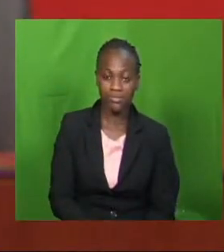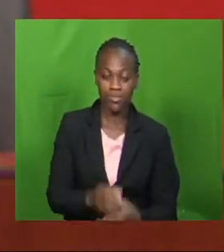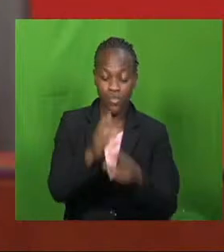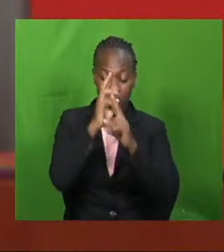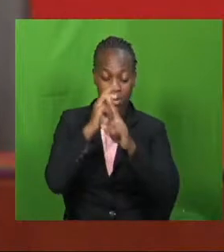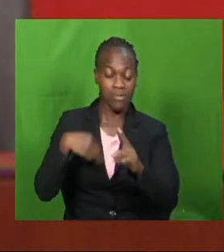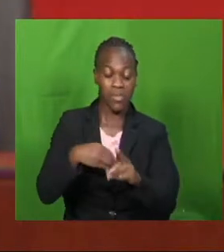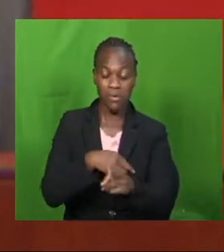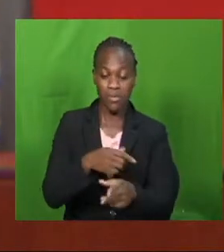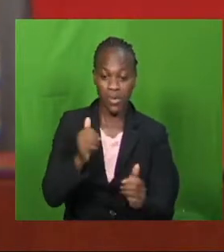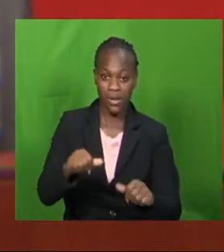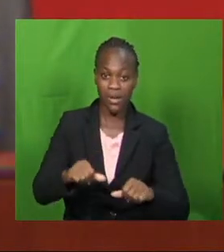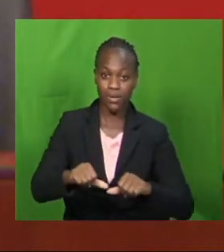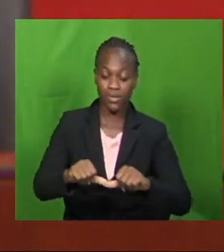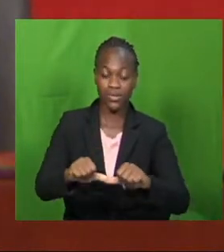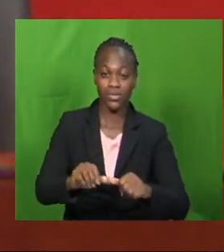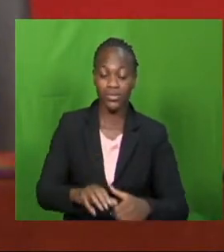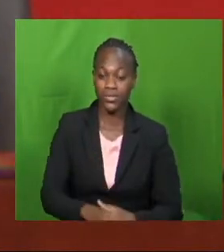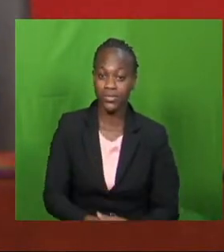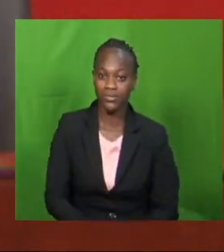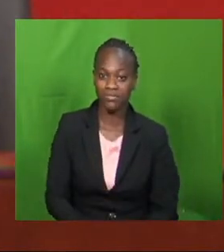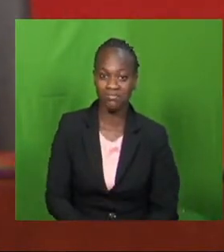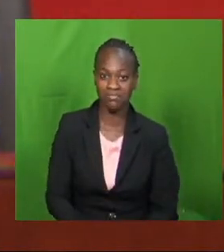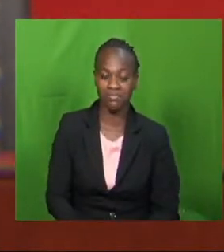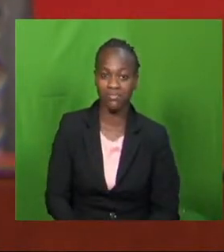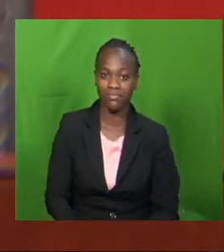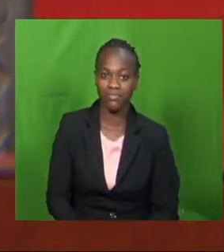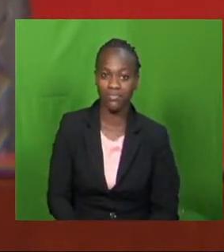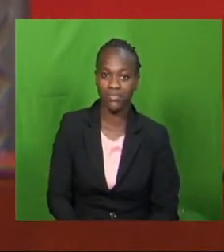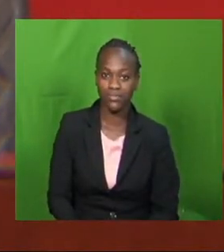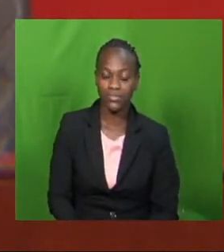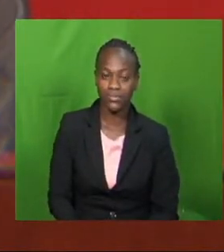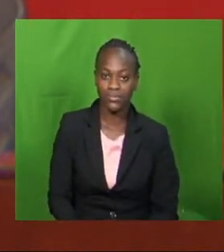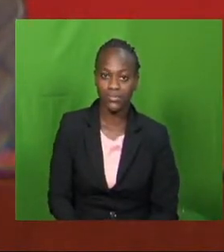you. Thank you, Mr. Speaker. Mr.